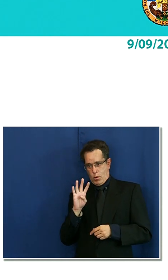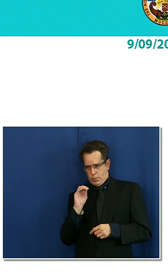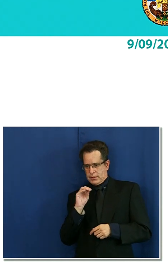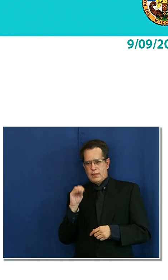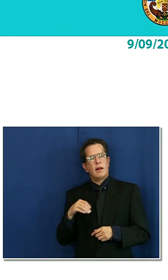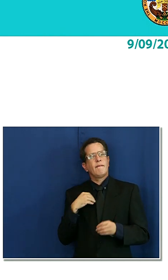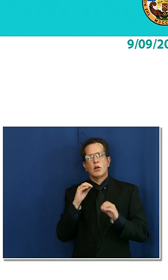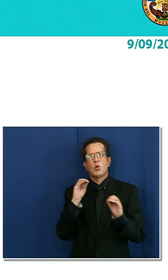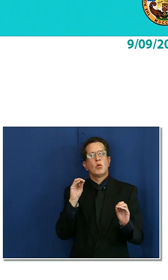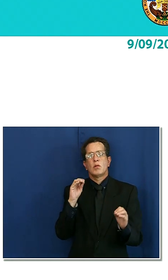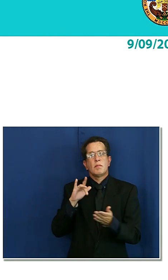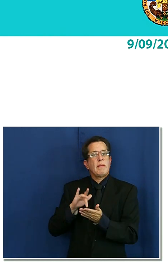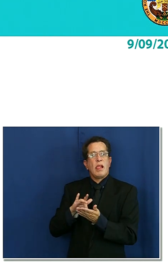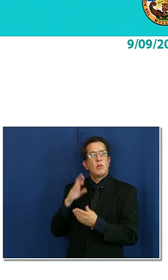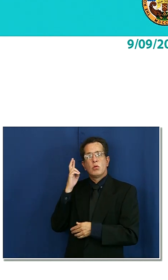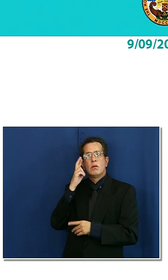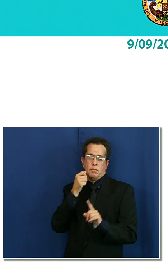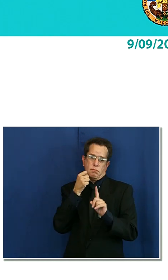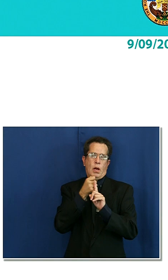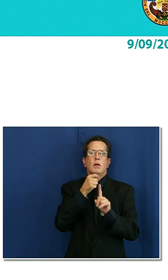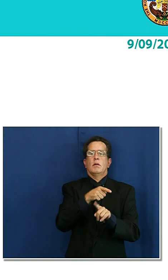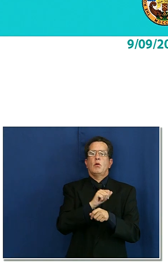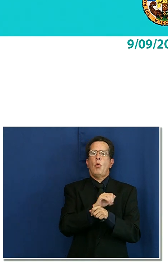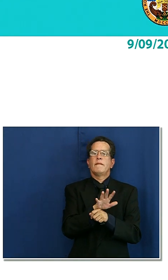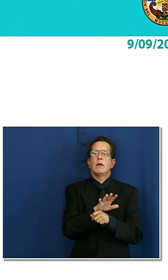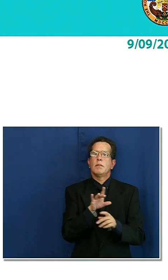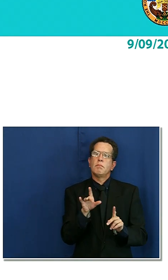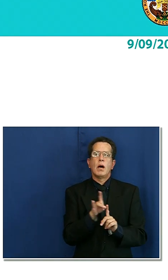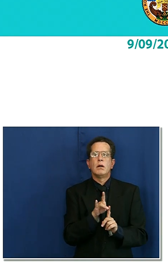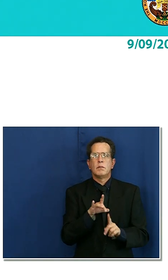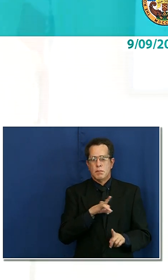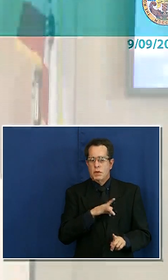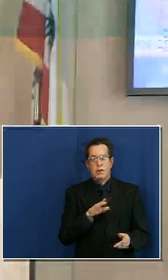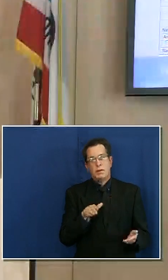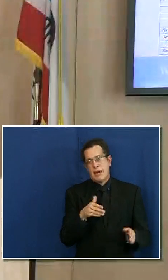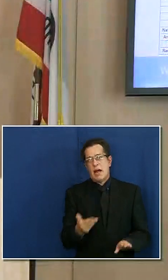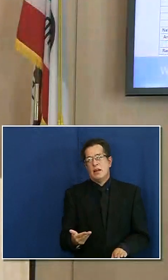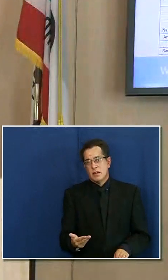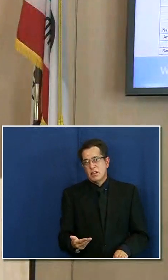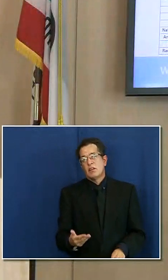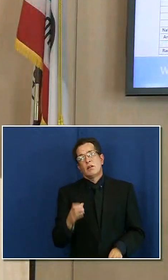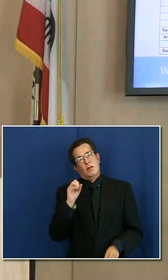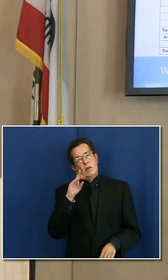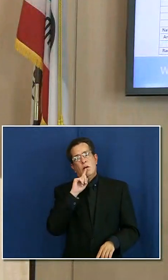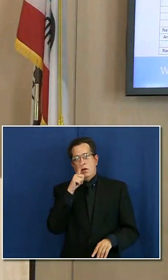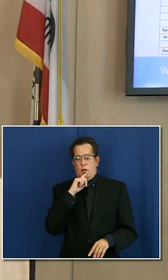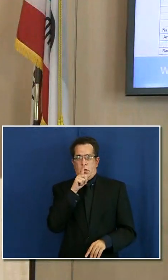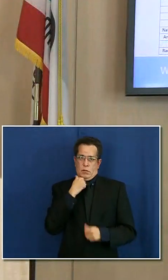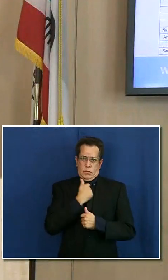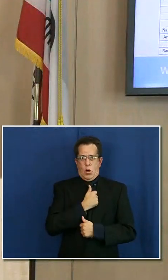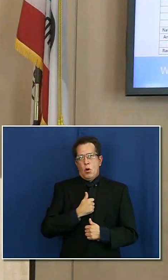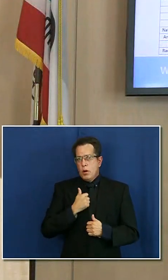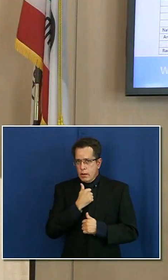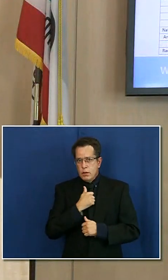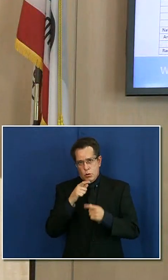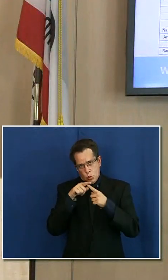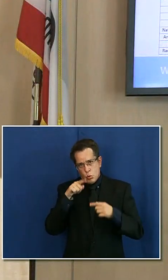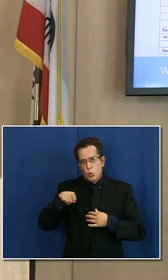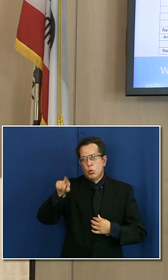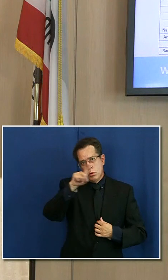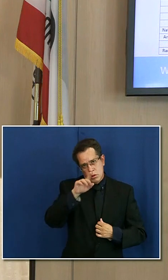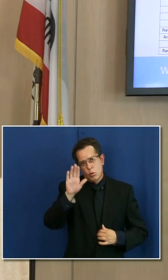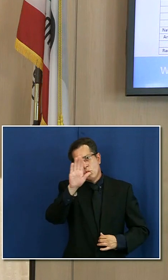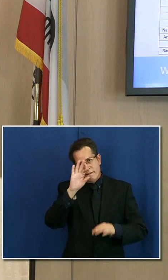no underlying medical conditions. And as always, we would like to express our sincere condolences and sympathies